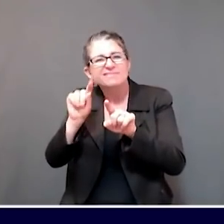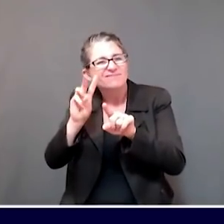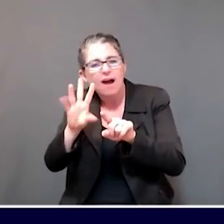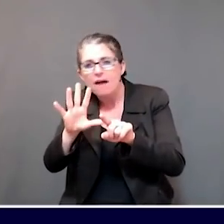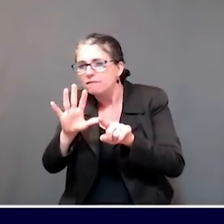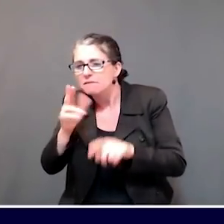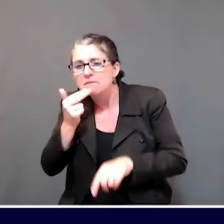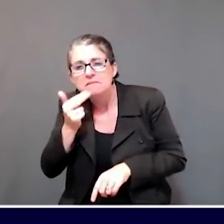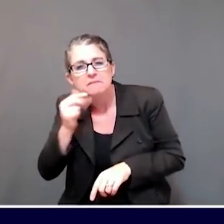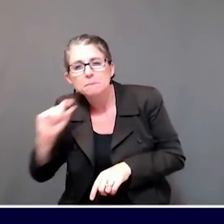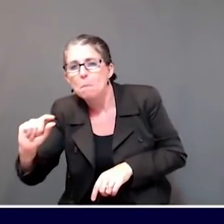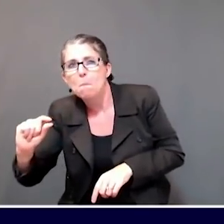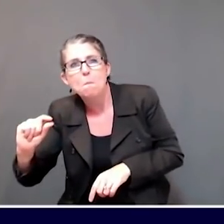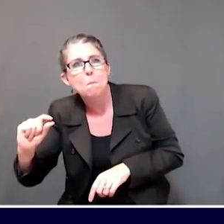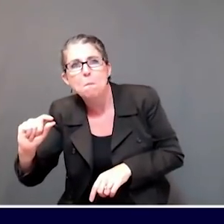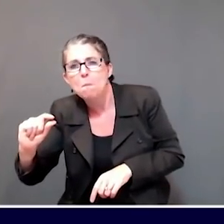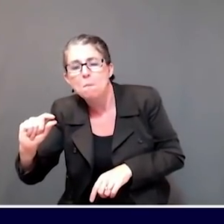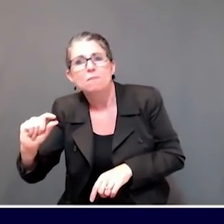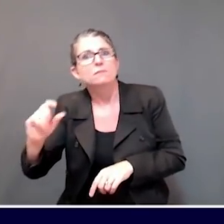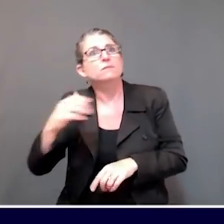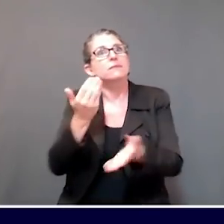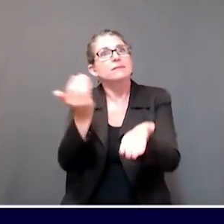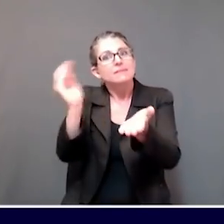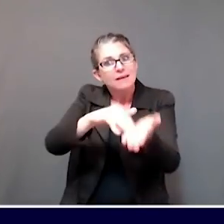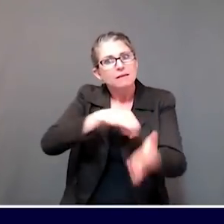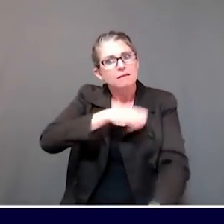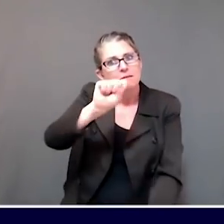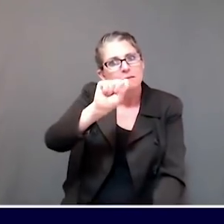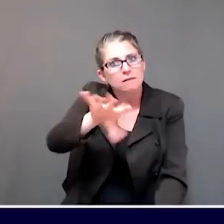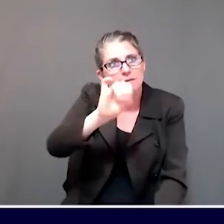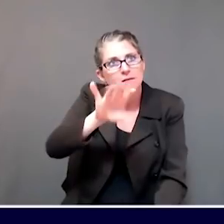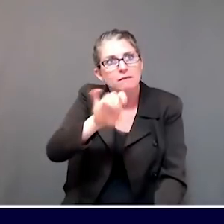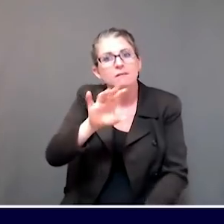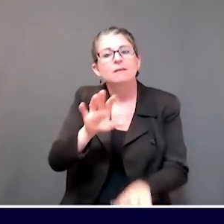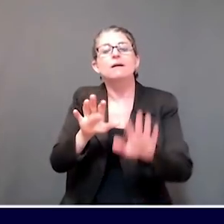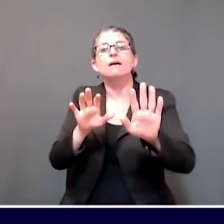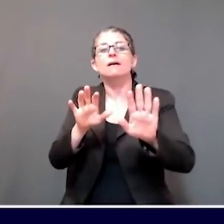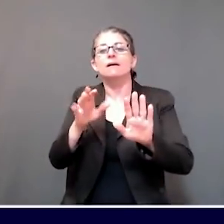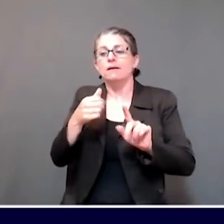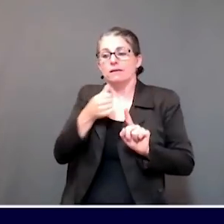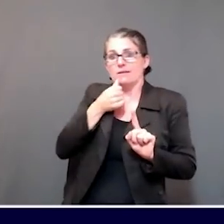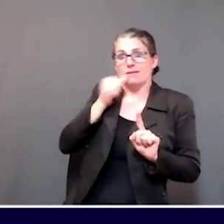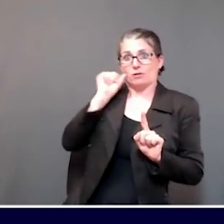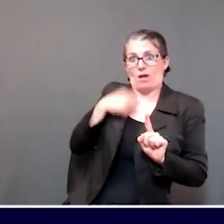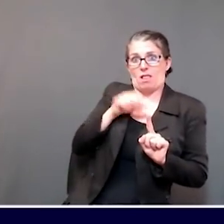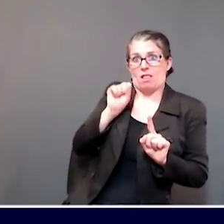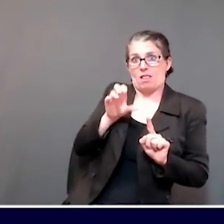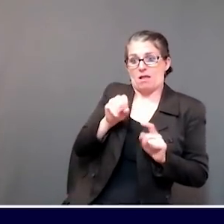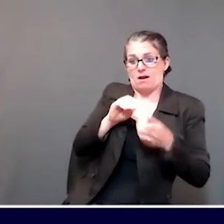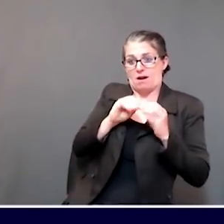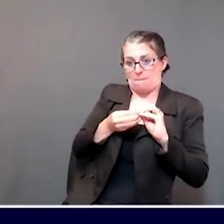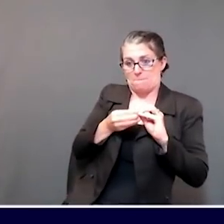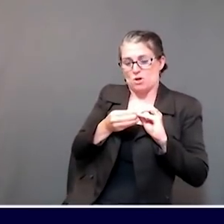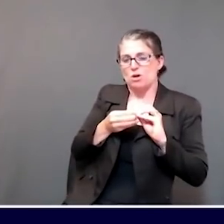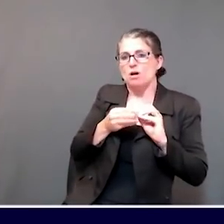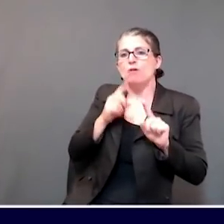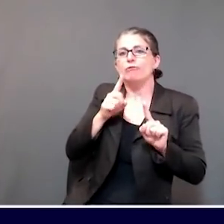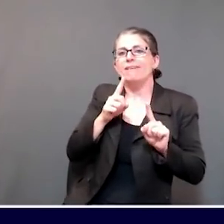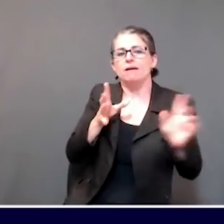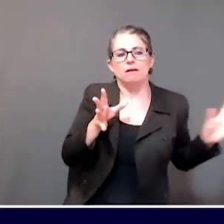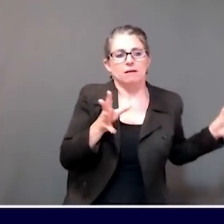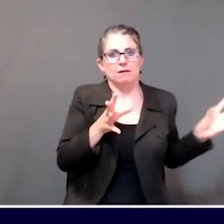the 7-day average of what's been going on. That gives us a better glimpse as to where things stand with the outbreak